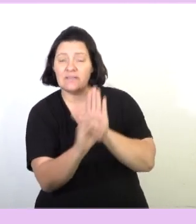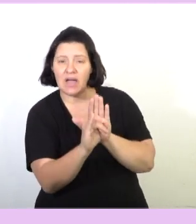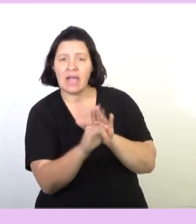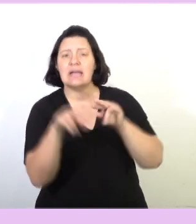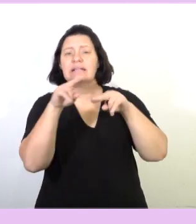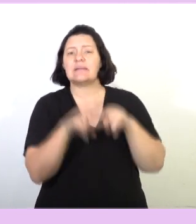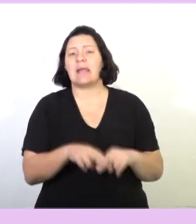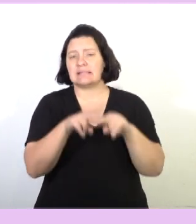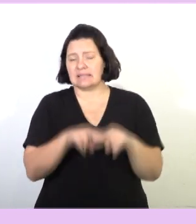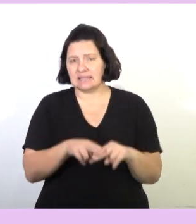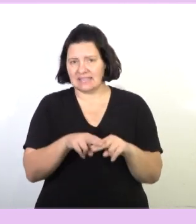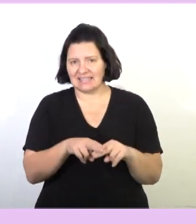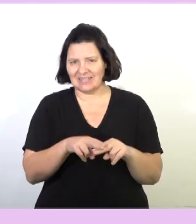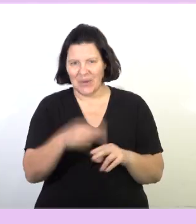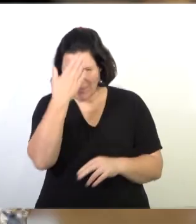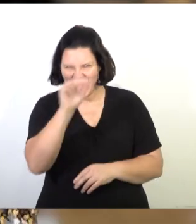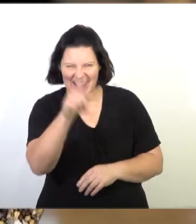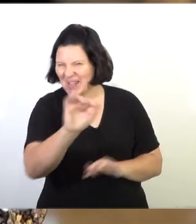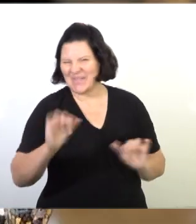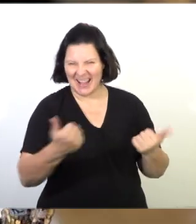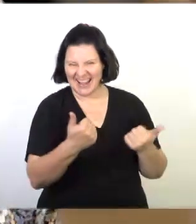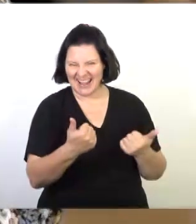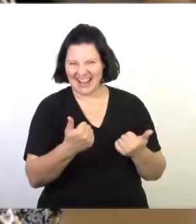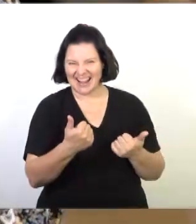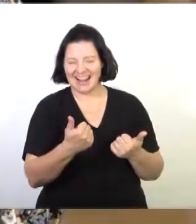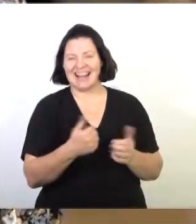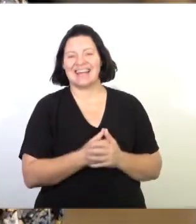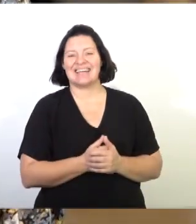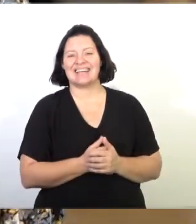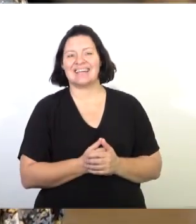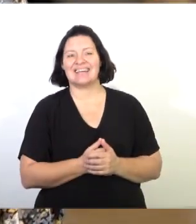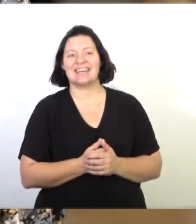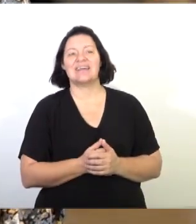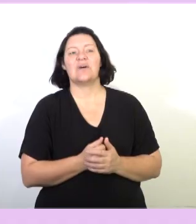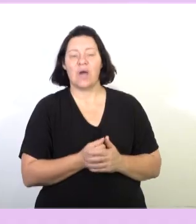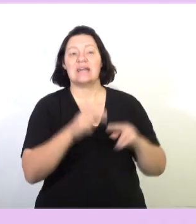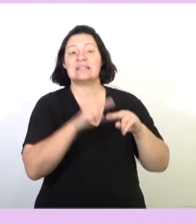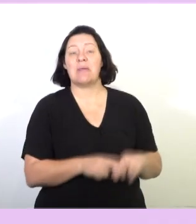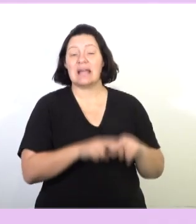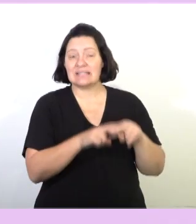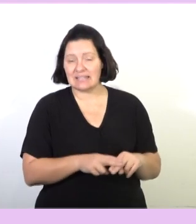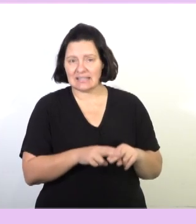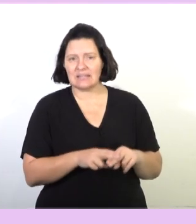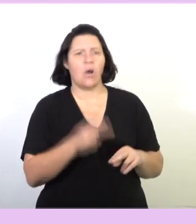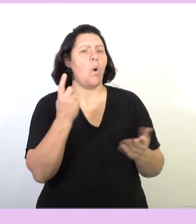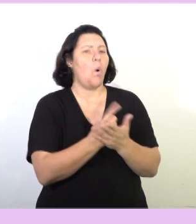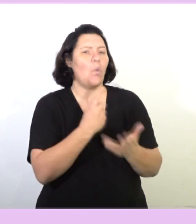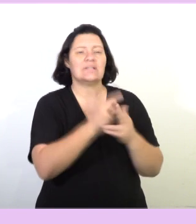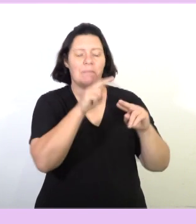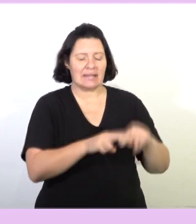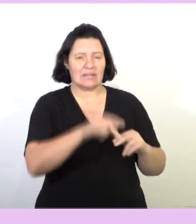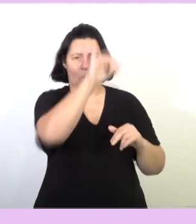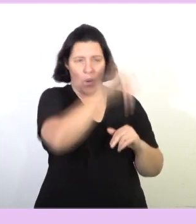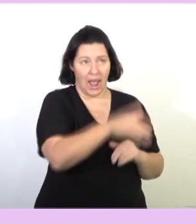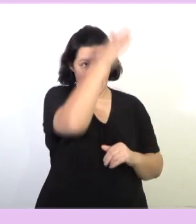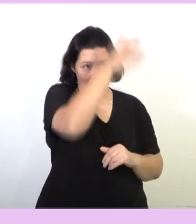Identify the dependent variables. I'm sure by now this one you know it by heart. Identify the dependent variables. Our dependent